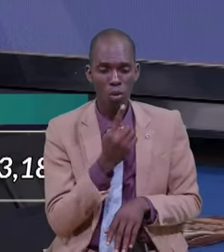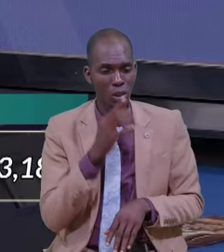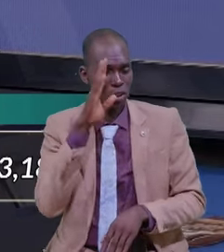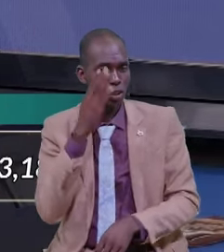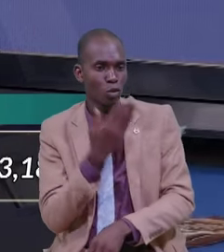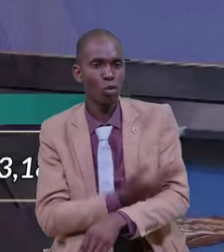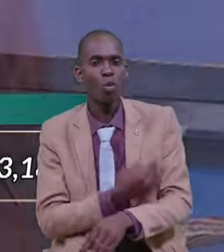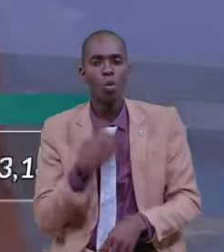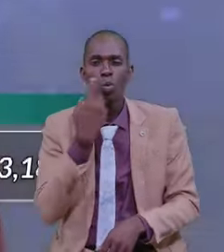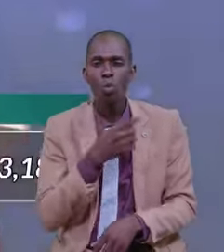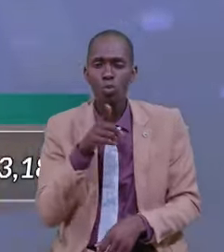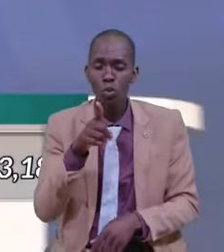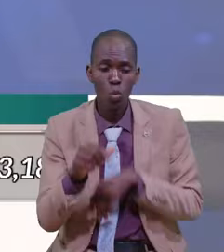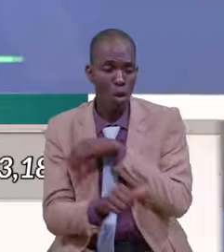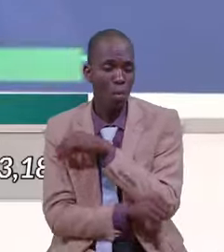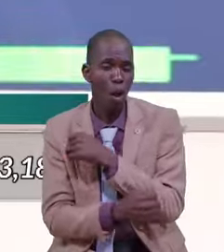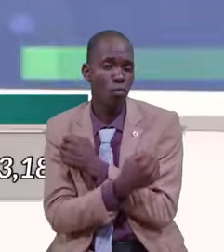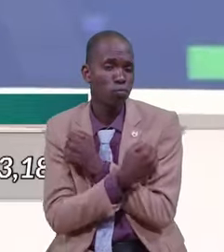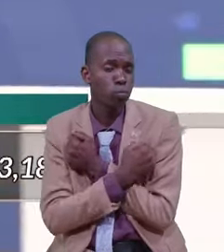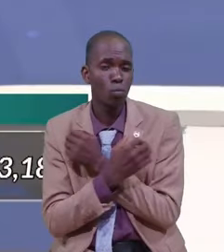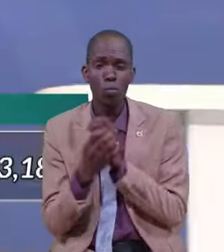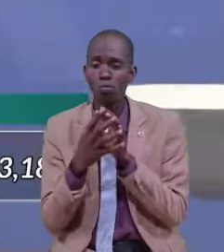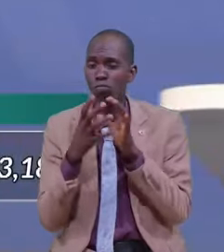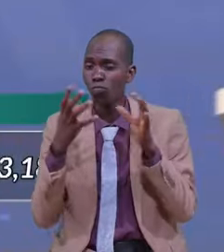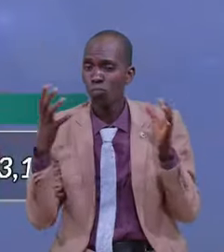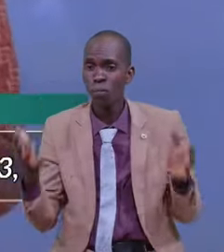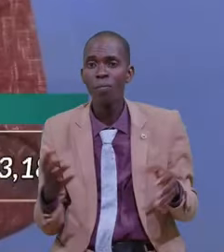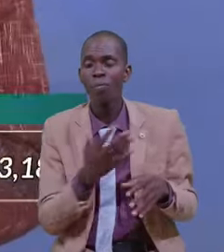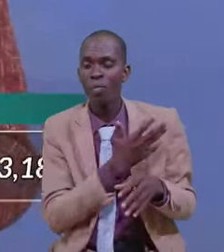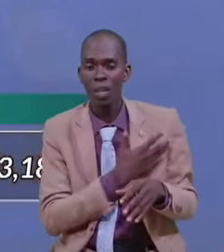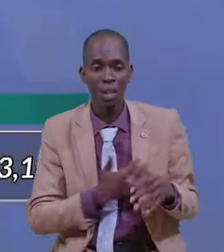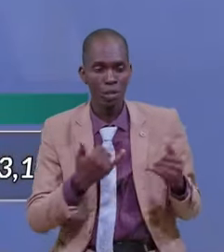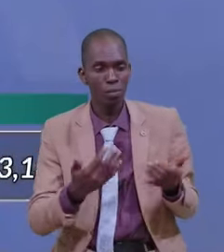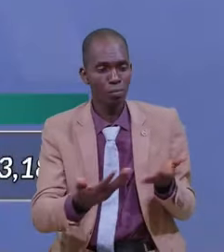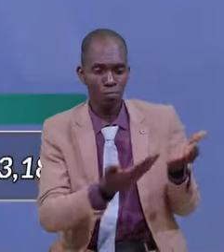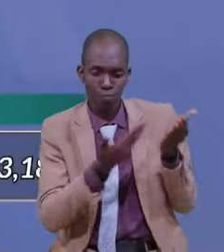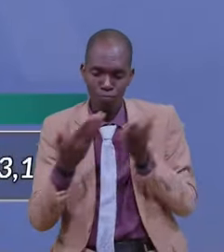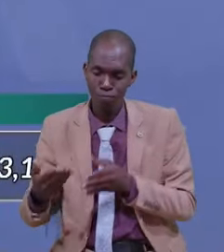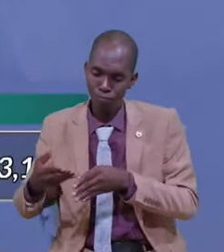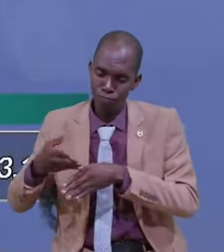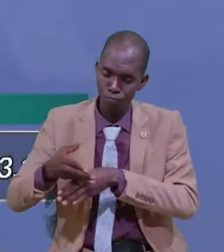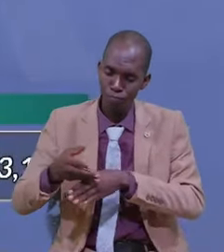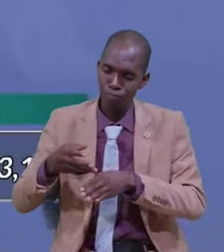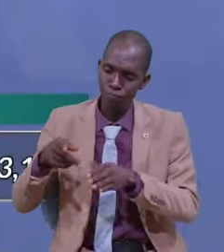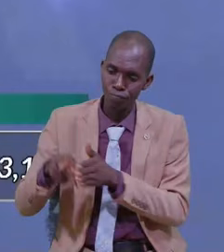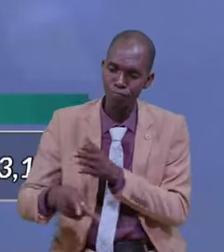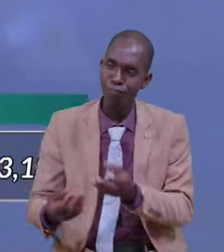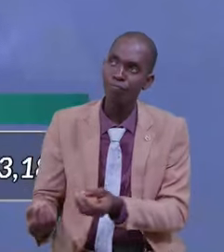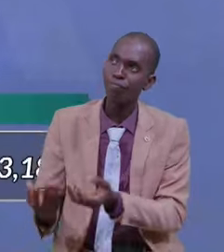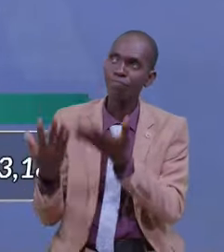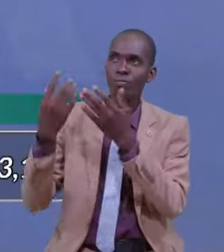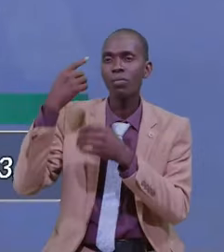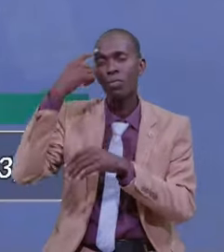you love, and sacrifice him to me. What kind